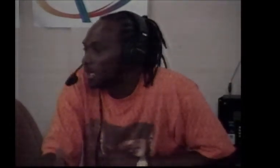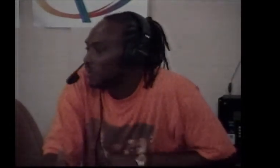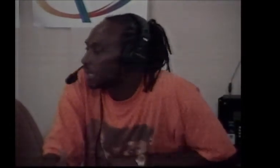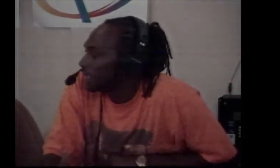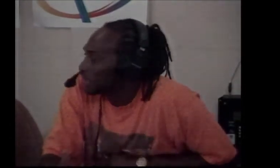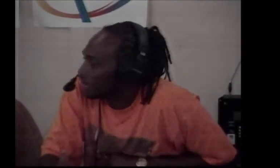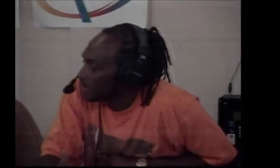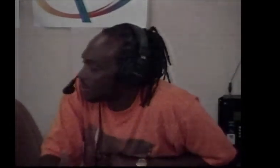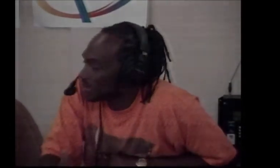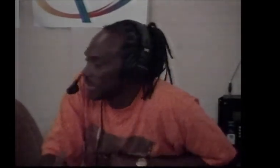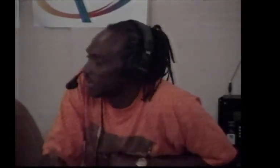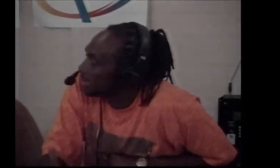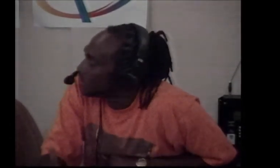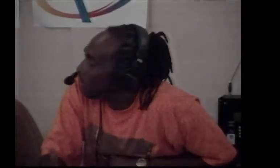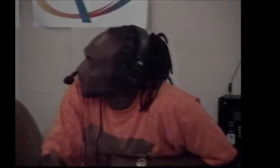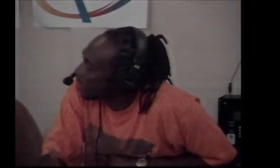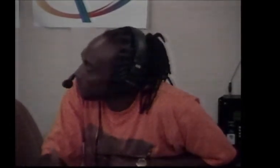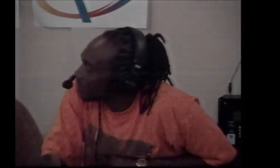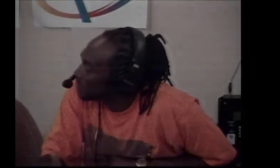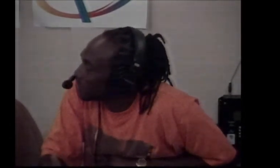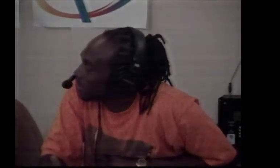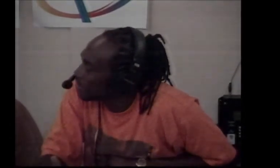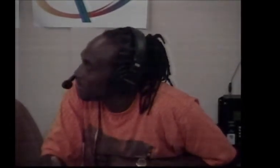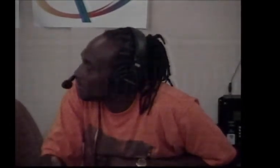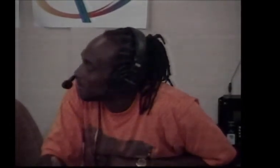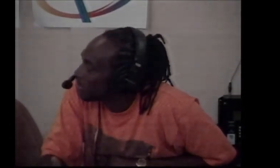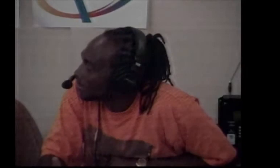know, they may look at that and say, well, is it this what we want for our